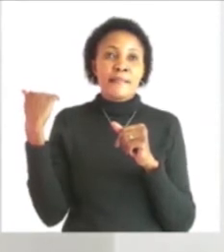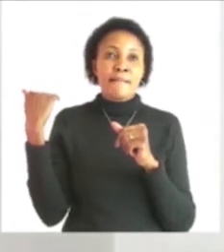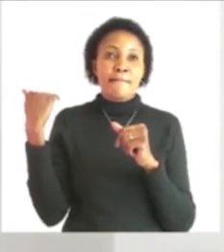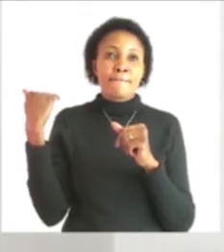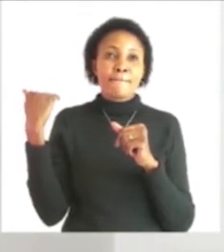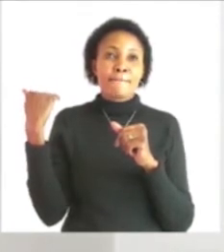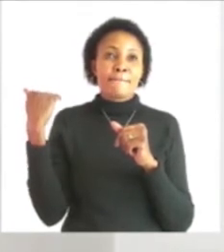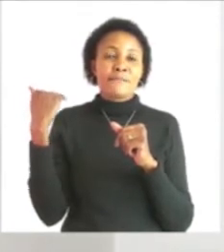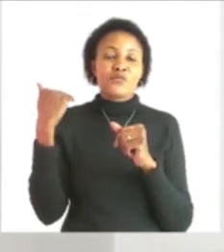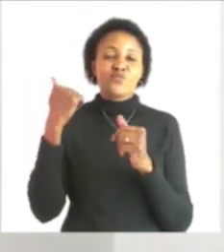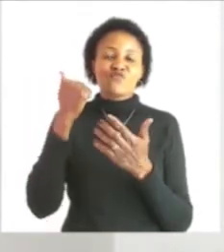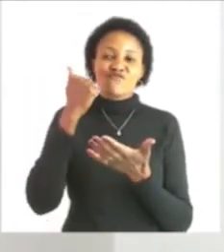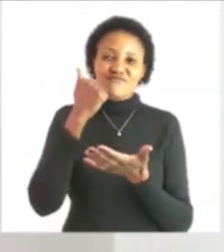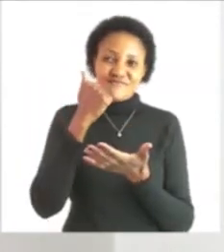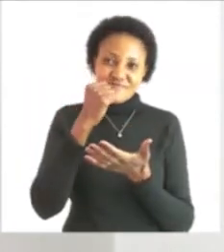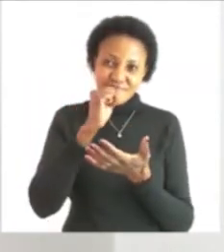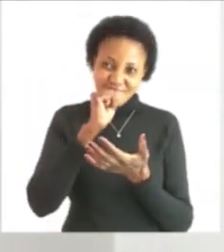we sat.